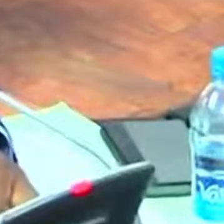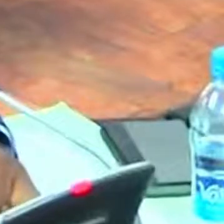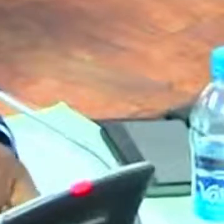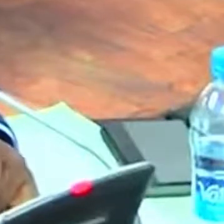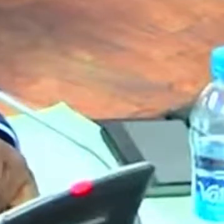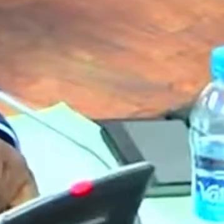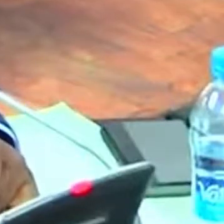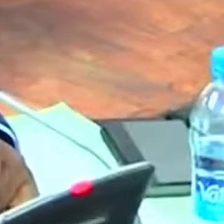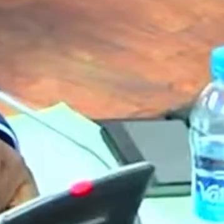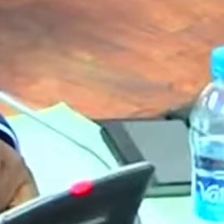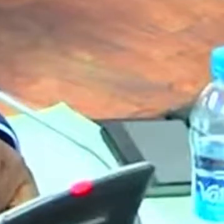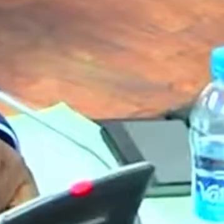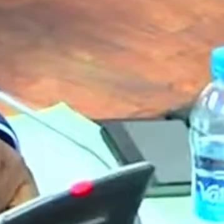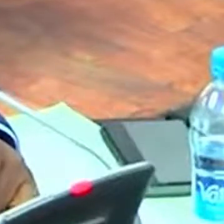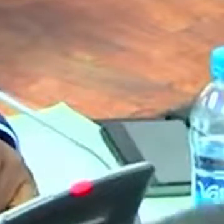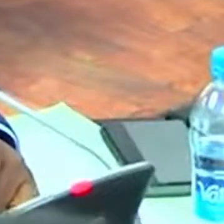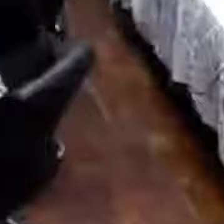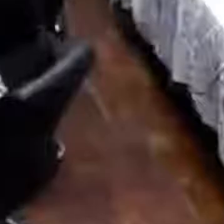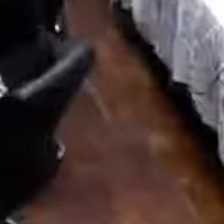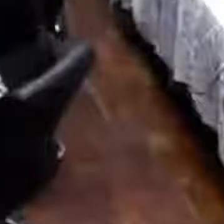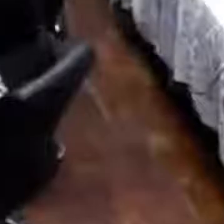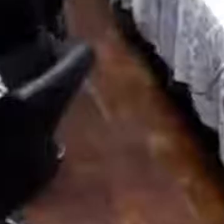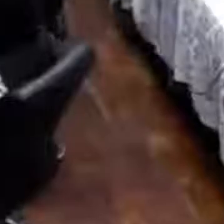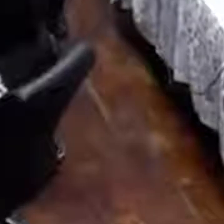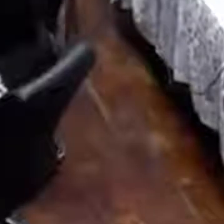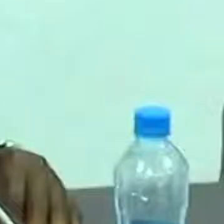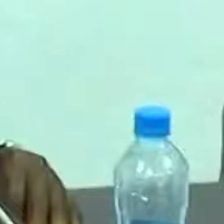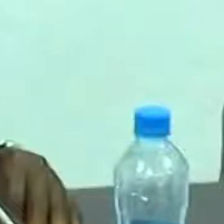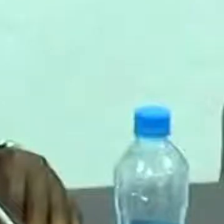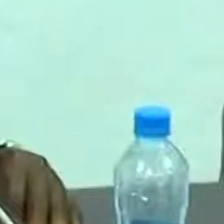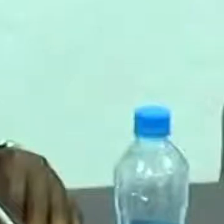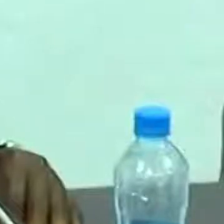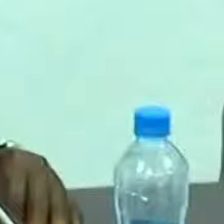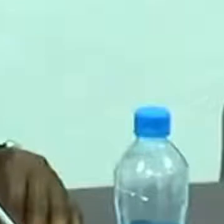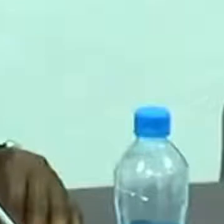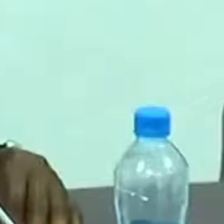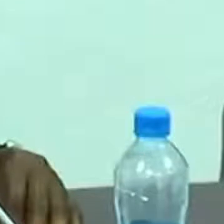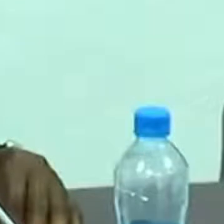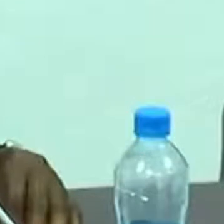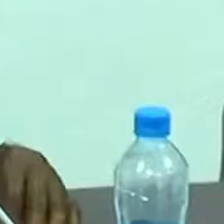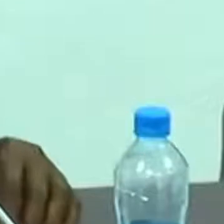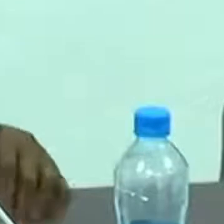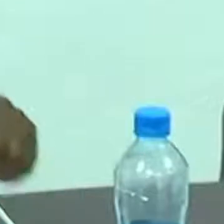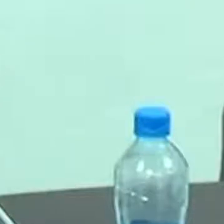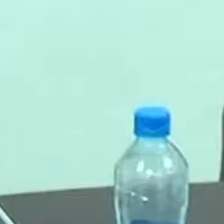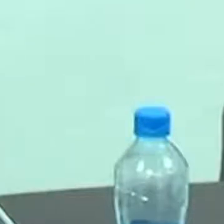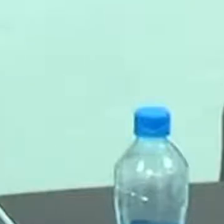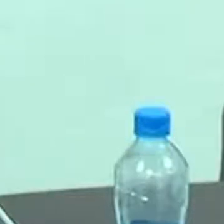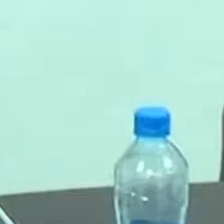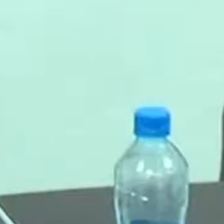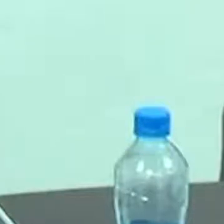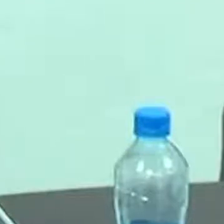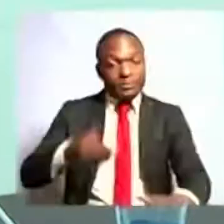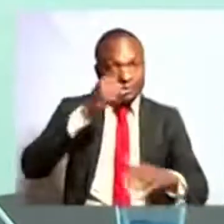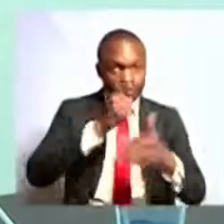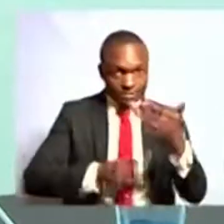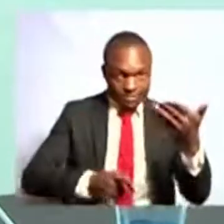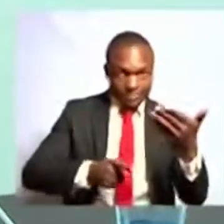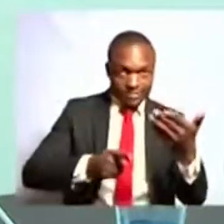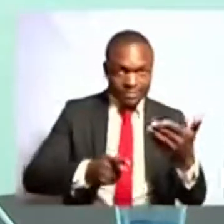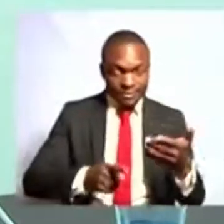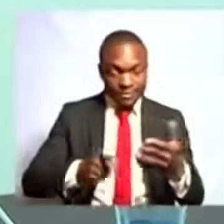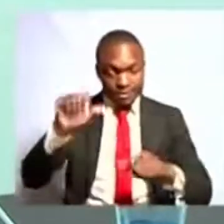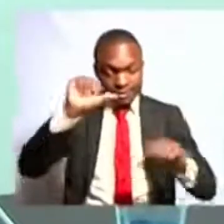Chair, my submission of saying Arduino is based on what